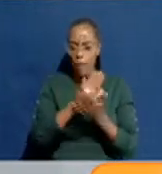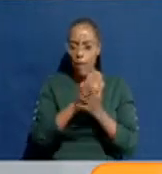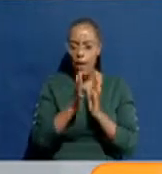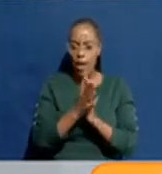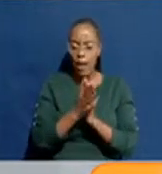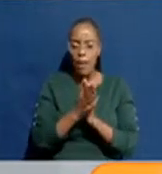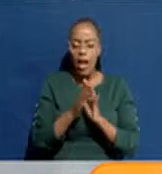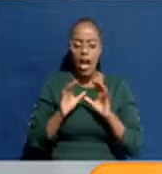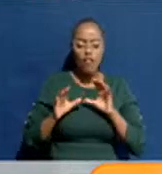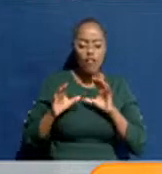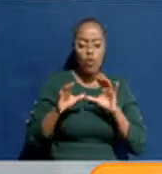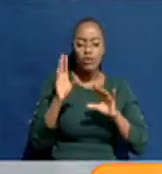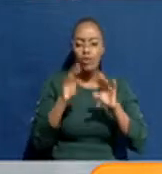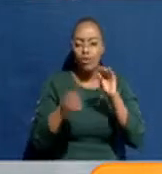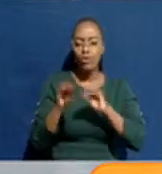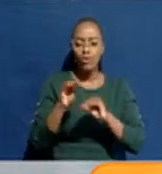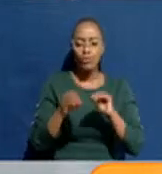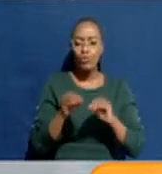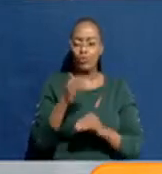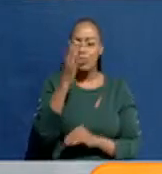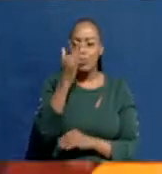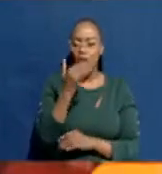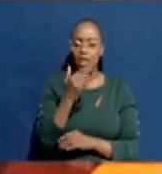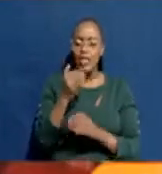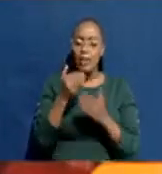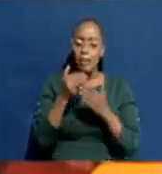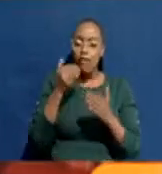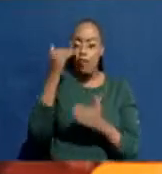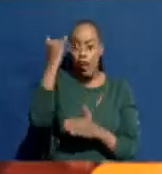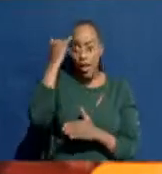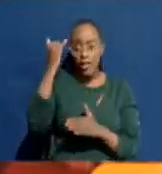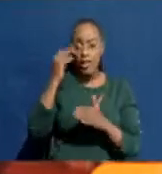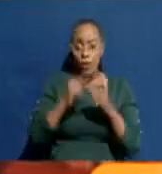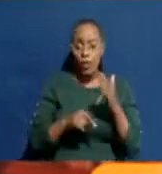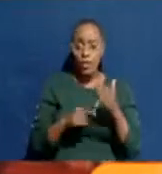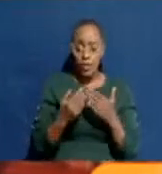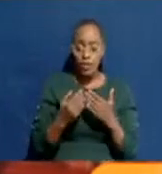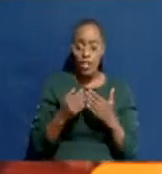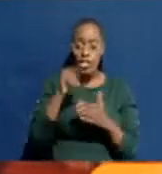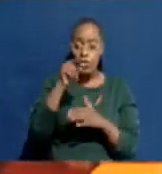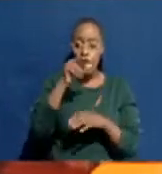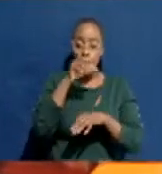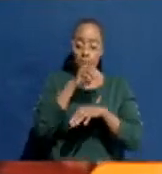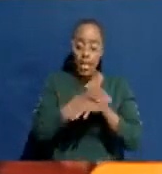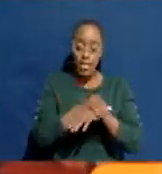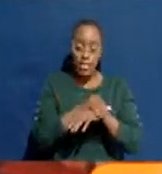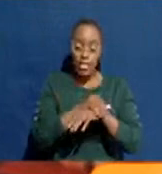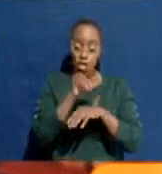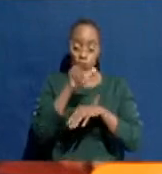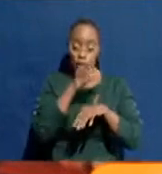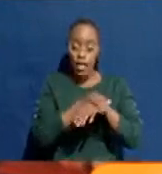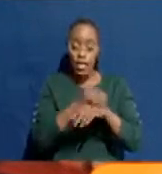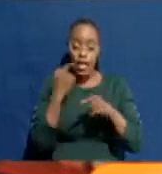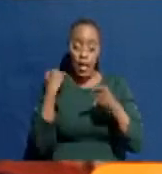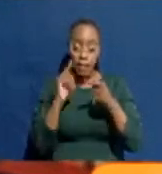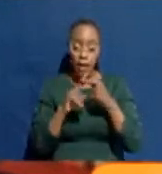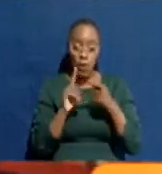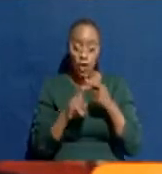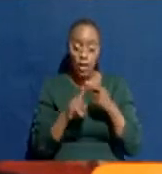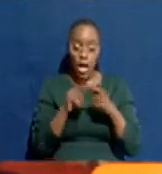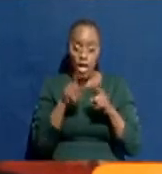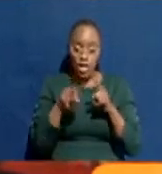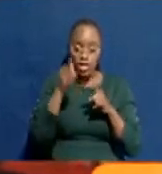forced contribution. Okay. Because the initial idea is that you will gain. You will get, first of all, either an